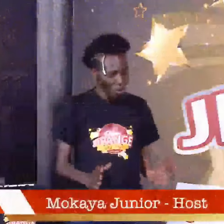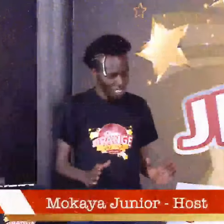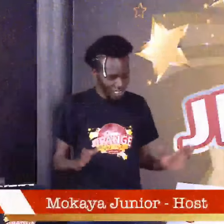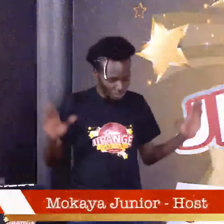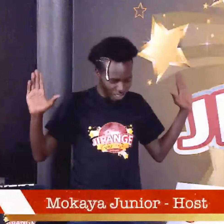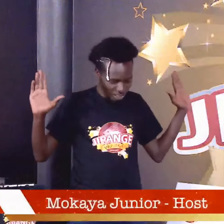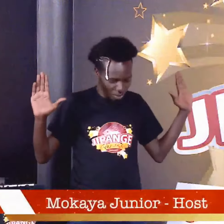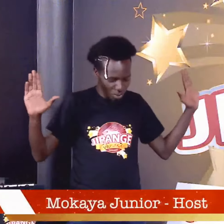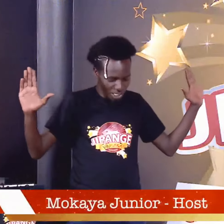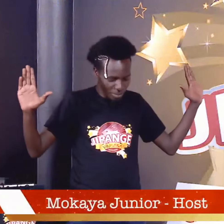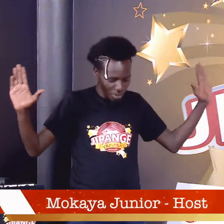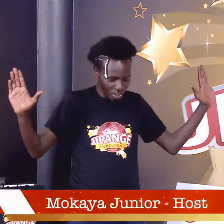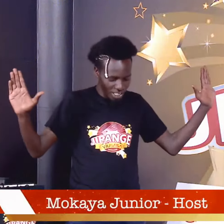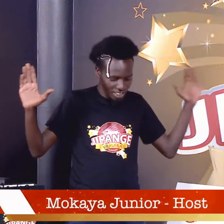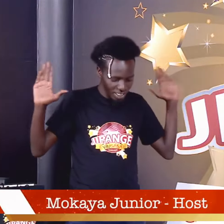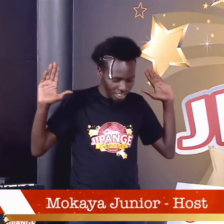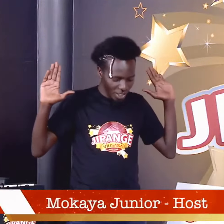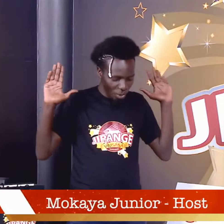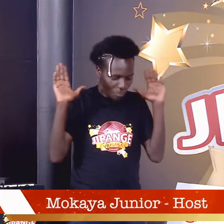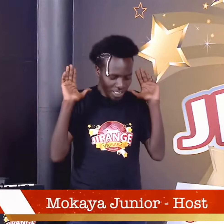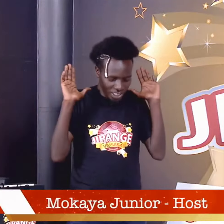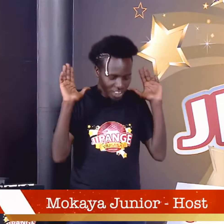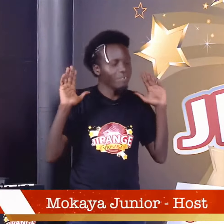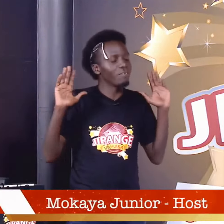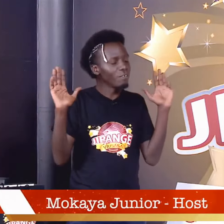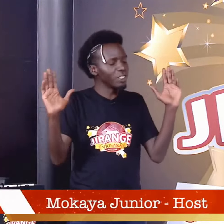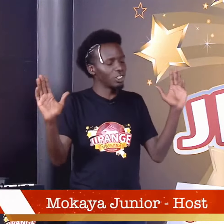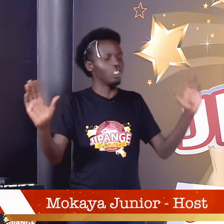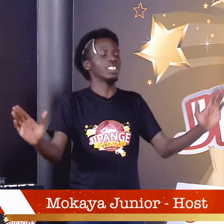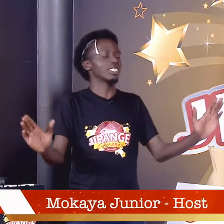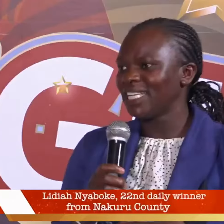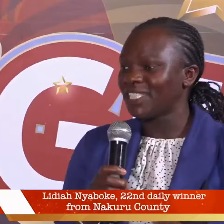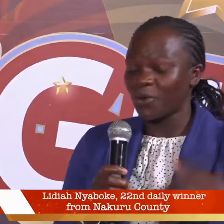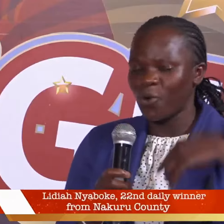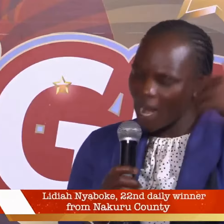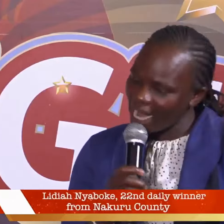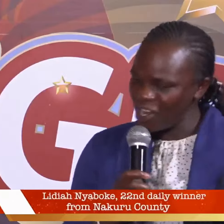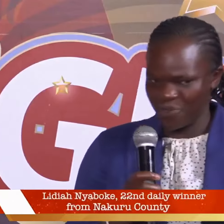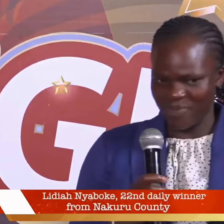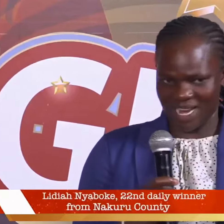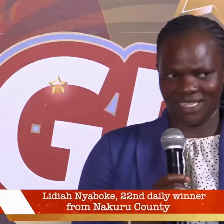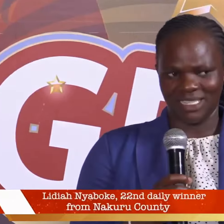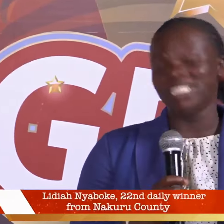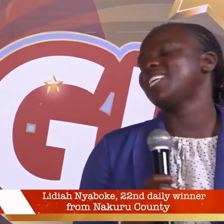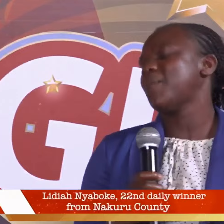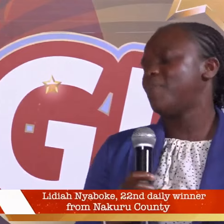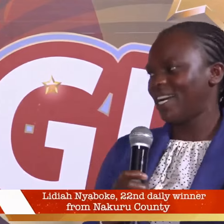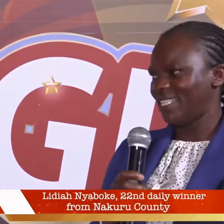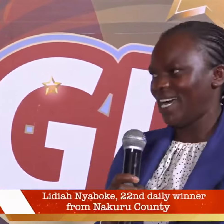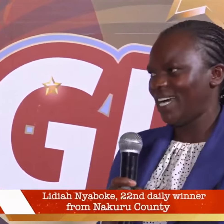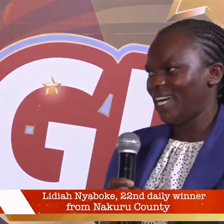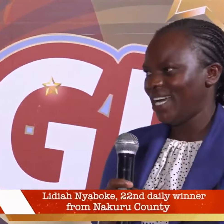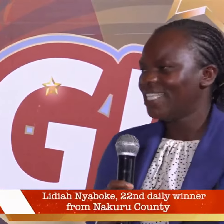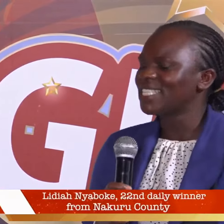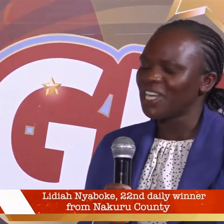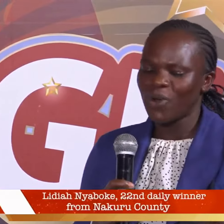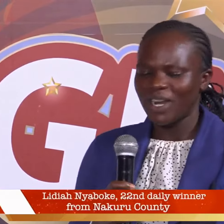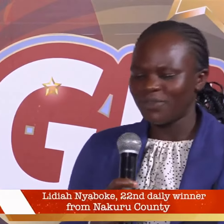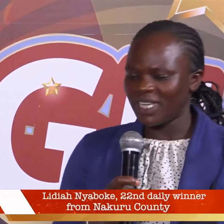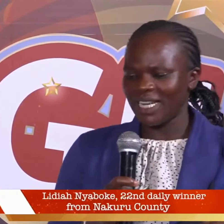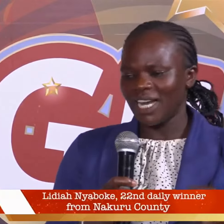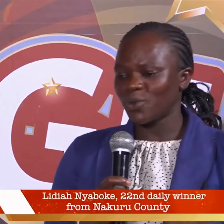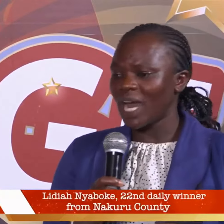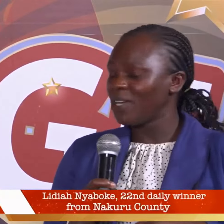Ulikuwa una expect ukiambiwa ati umeshinda 50 G's. Sikukuwa na hiyo imani nitapata. Sasa